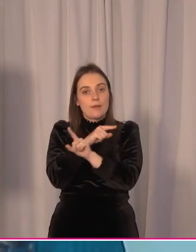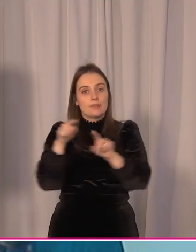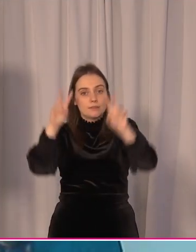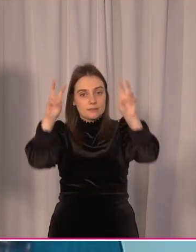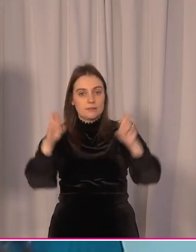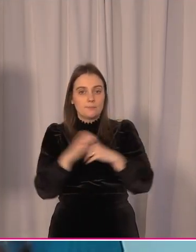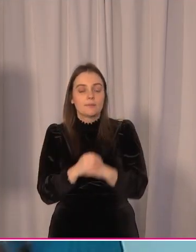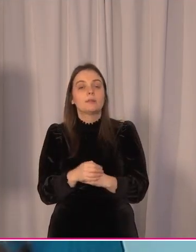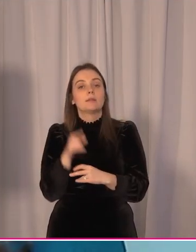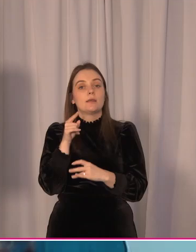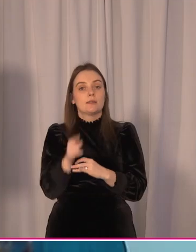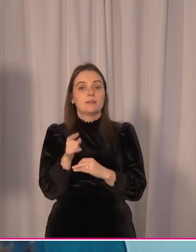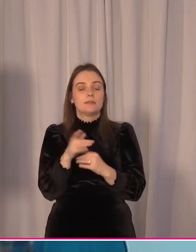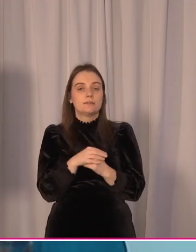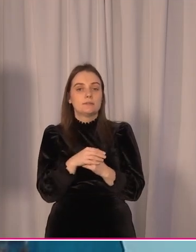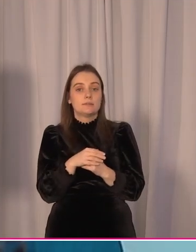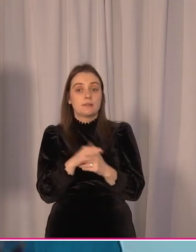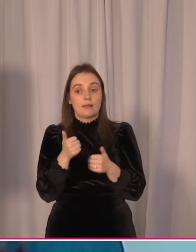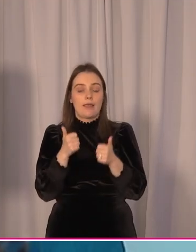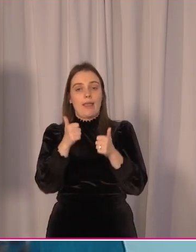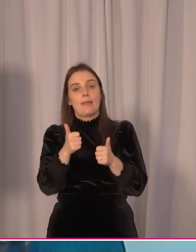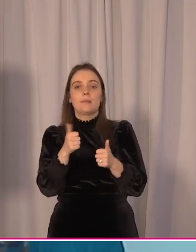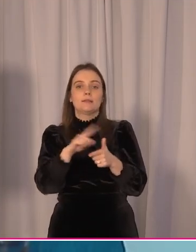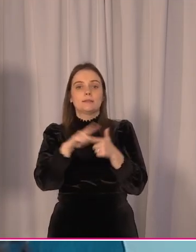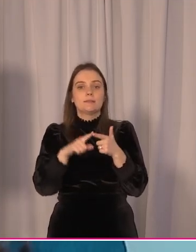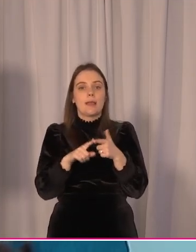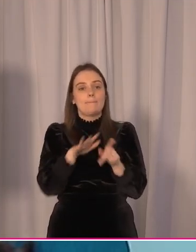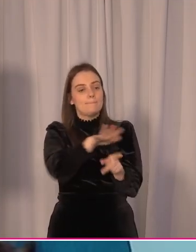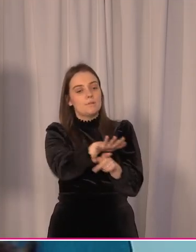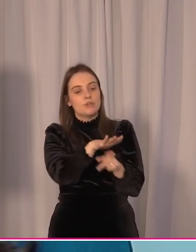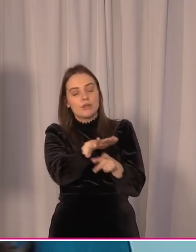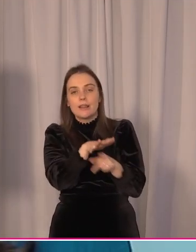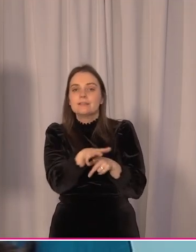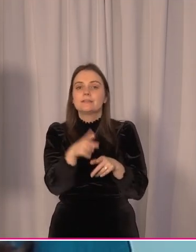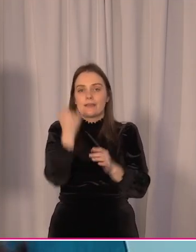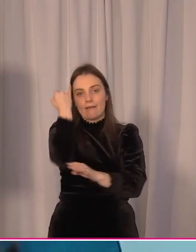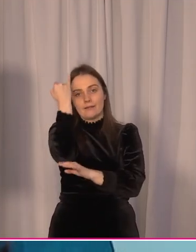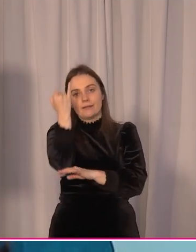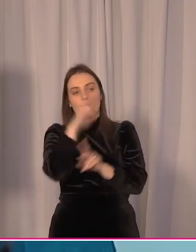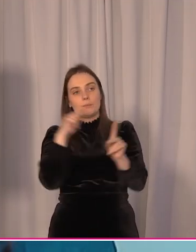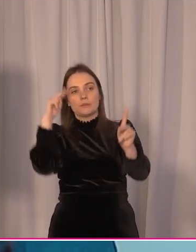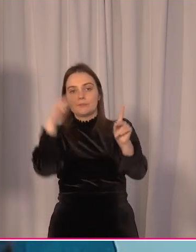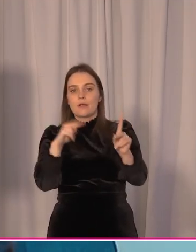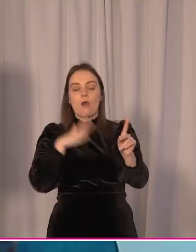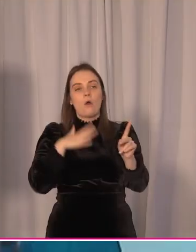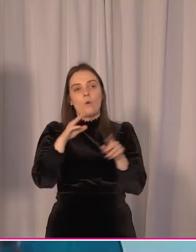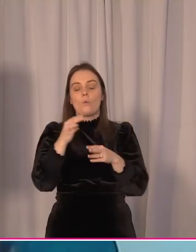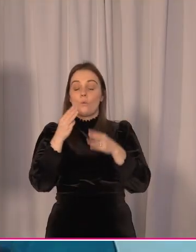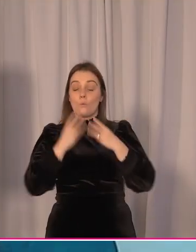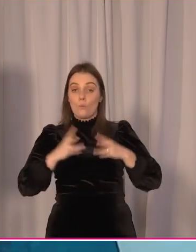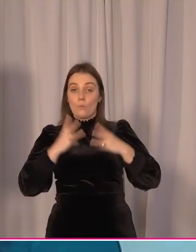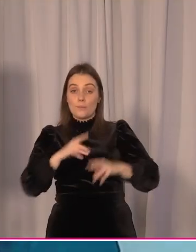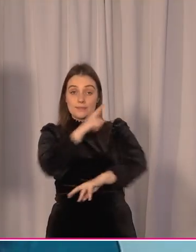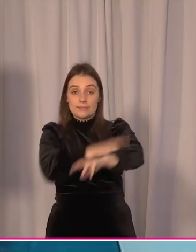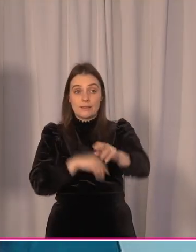is coming from an ableist and paternalistic idea that women with disabilities are really